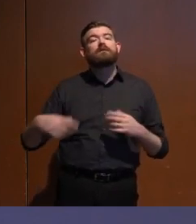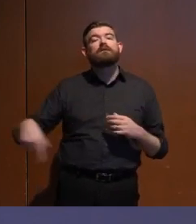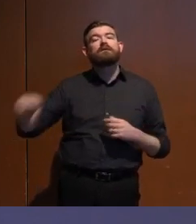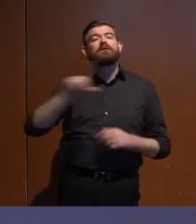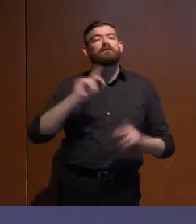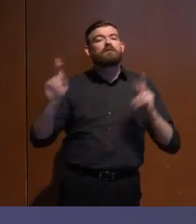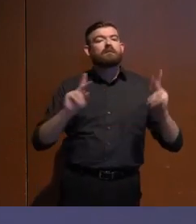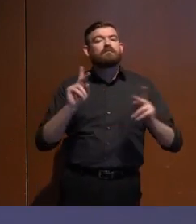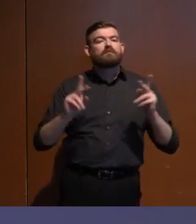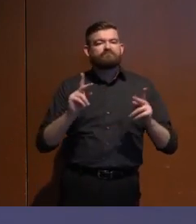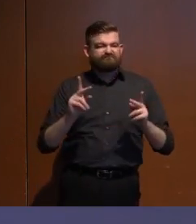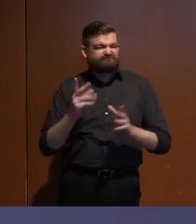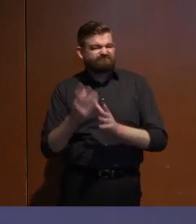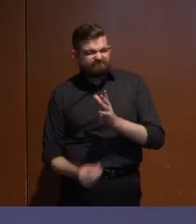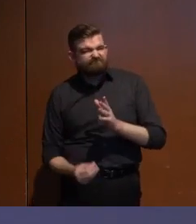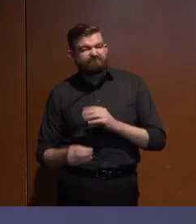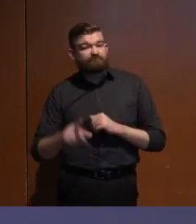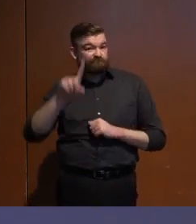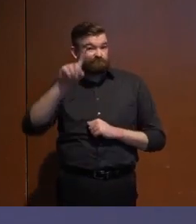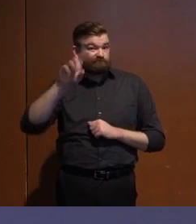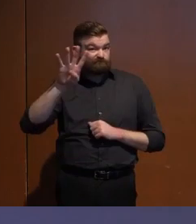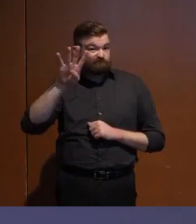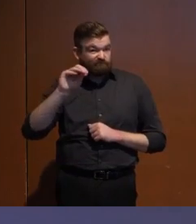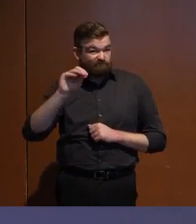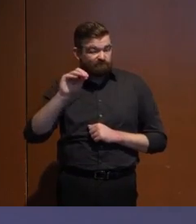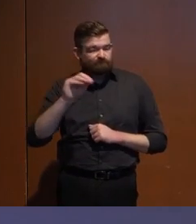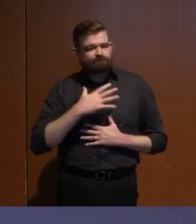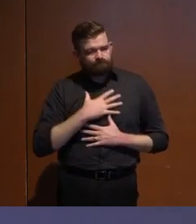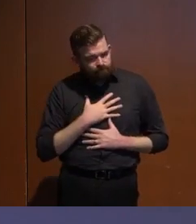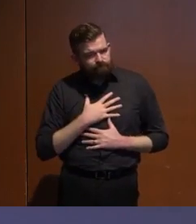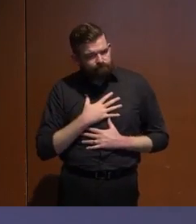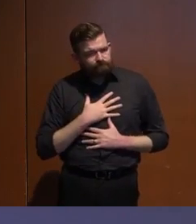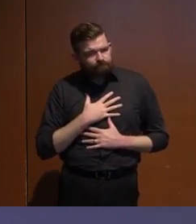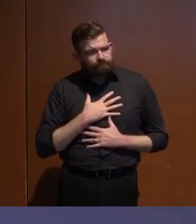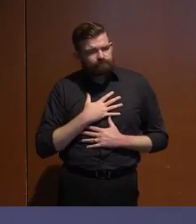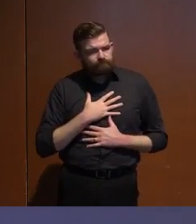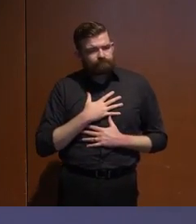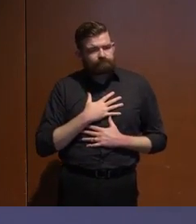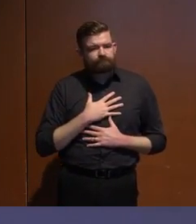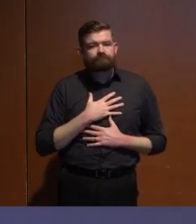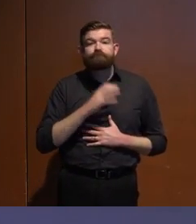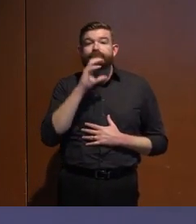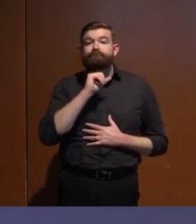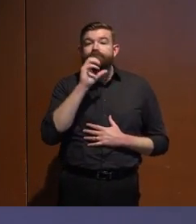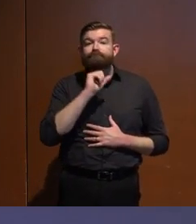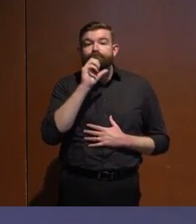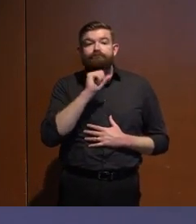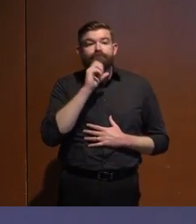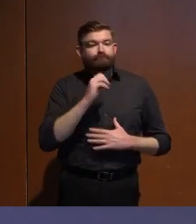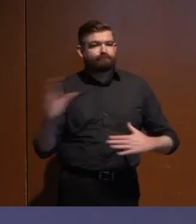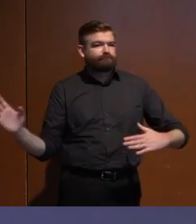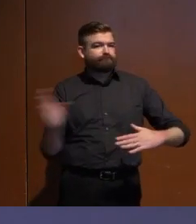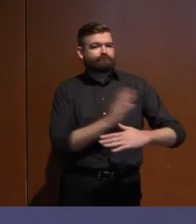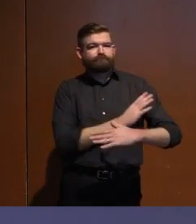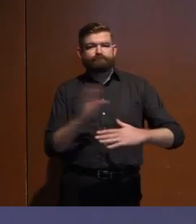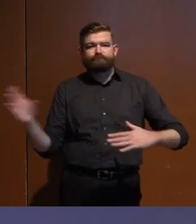point, of all shapes and sizes. We could probably say